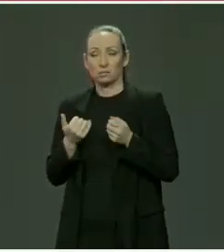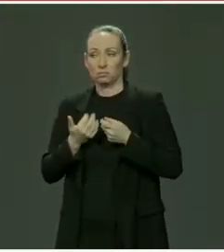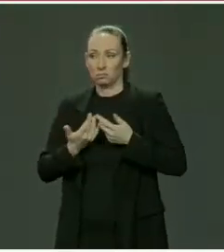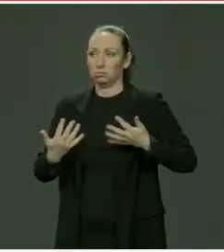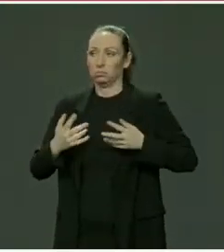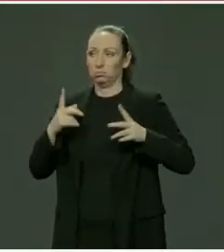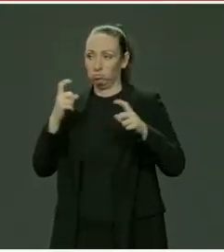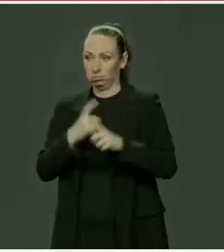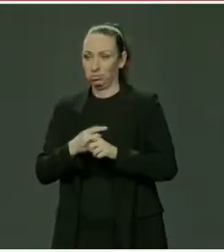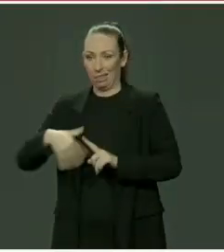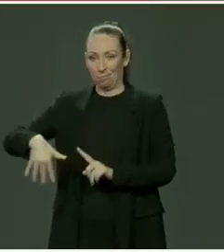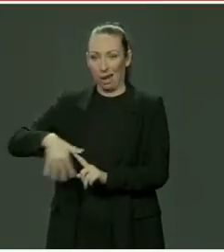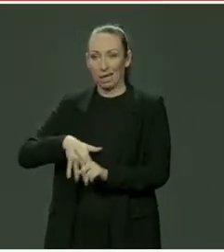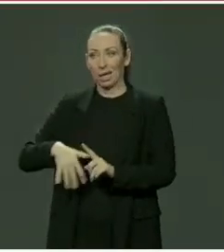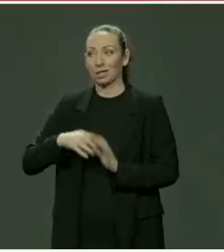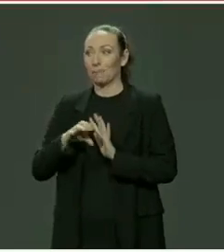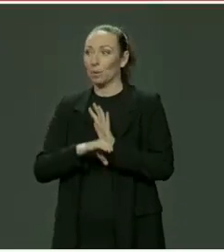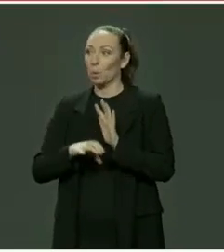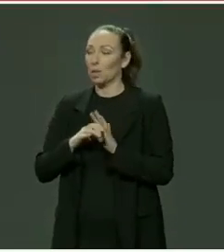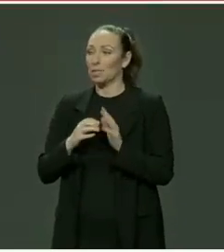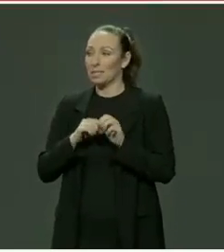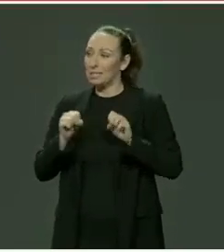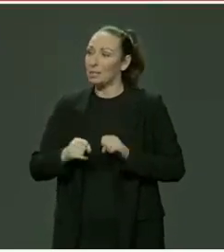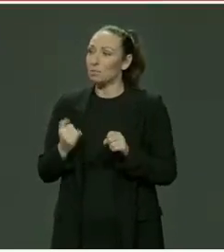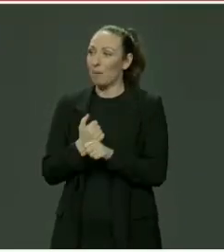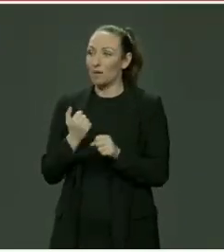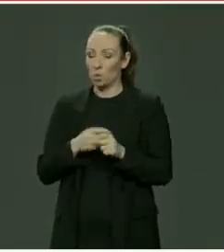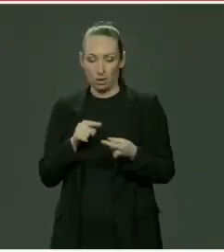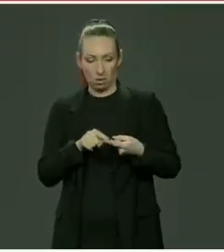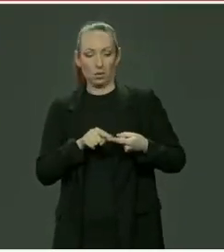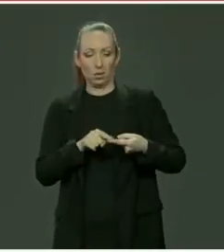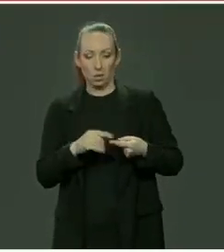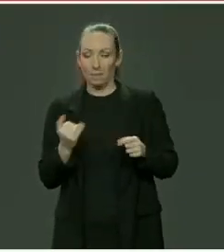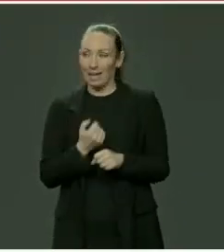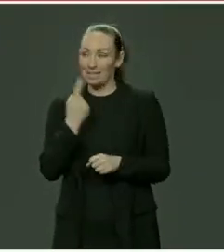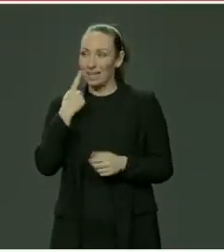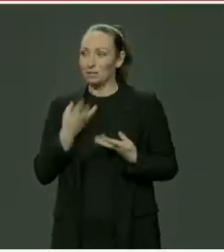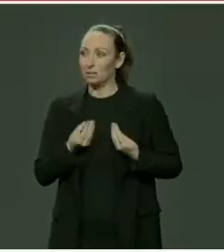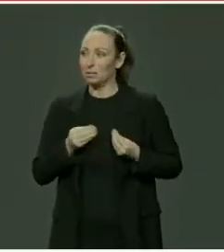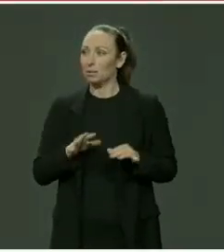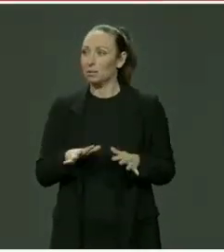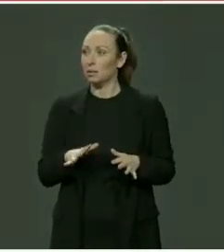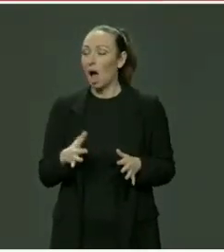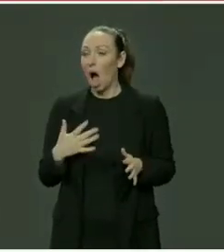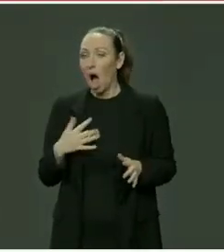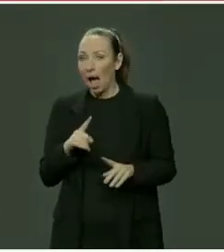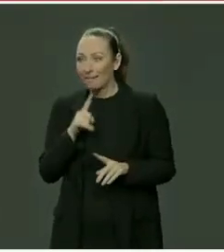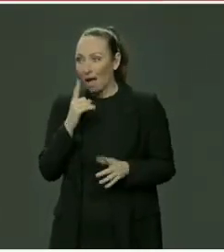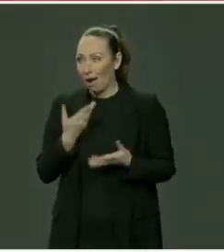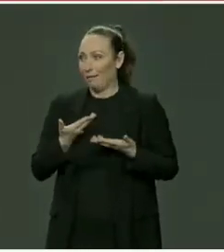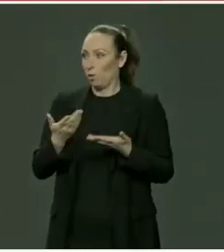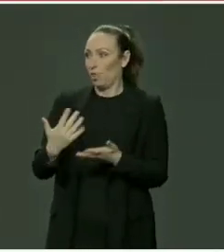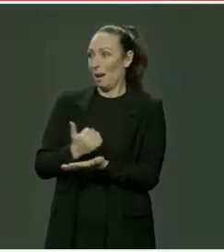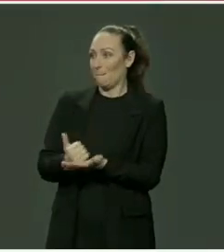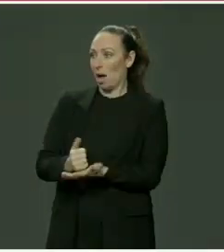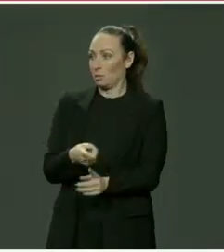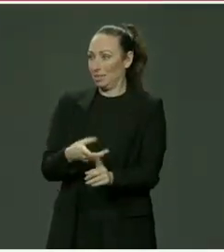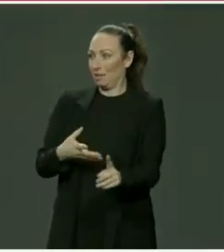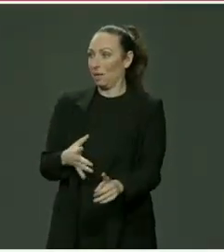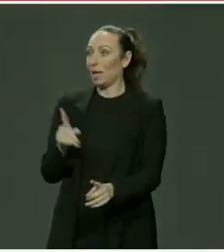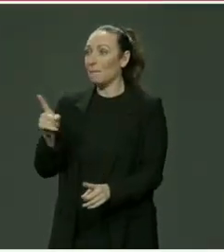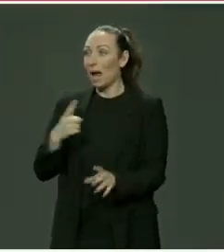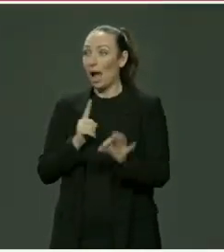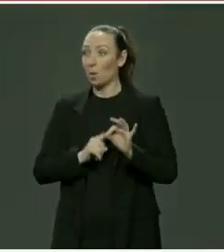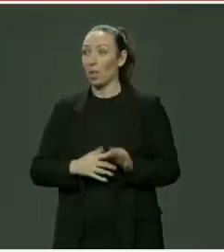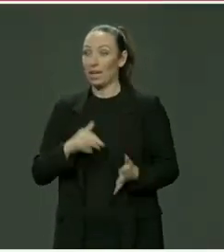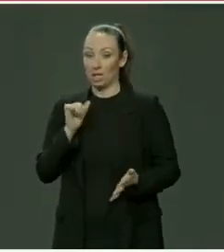loan applications to highlight things that don't make sense, and then we do file reviews. Unfortunately, I can't give you the number, but our quality assurance